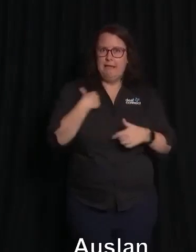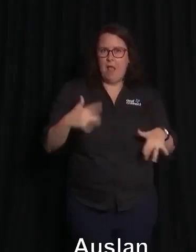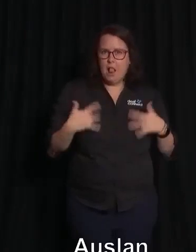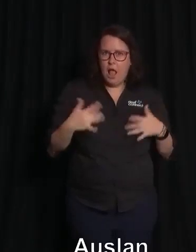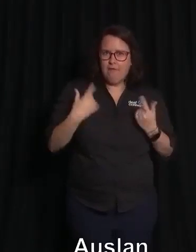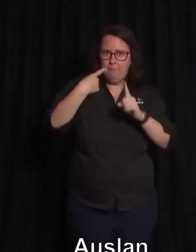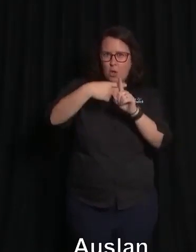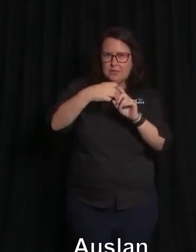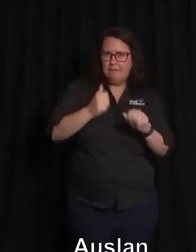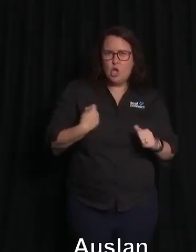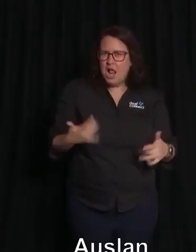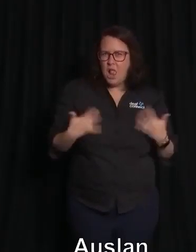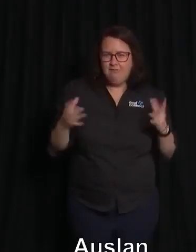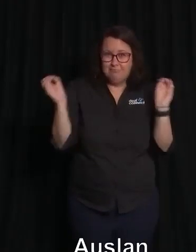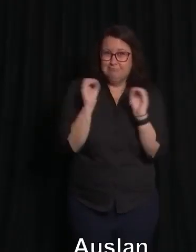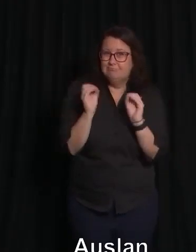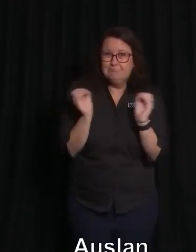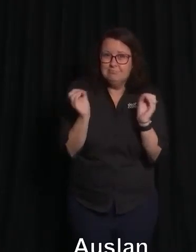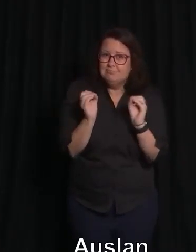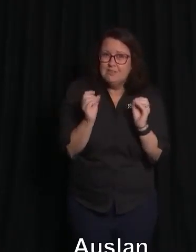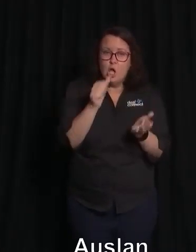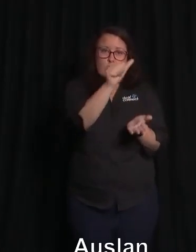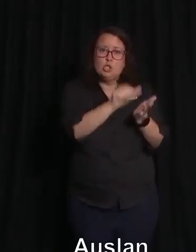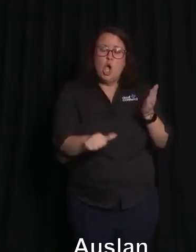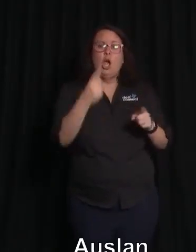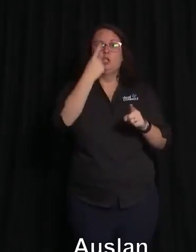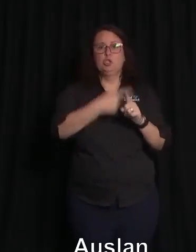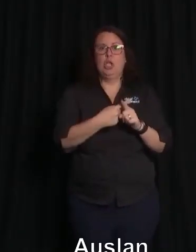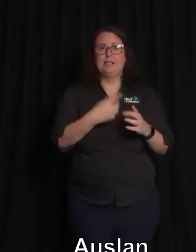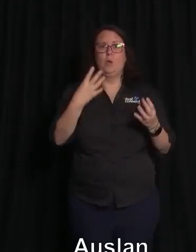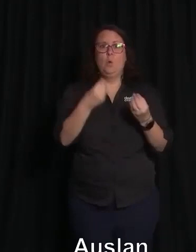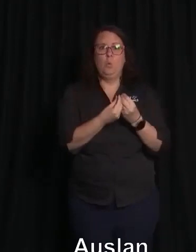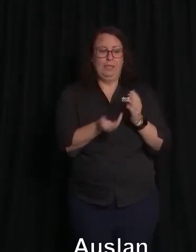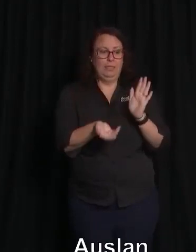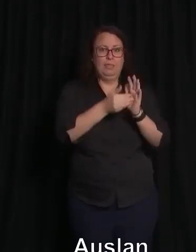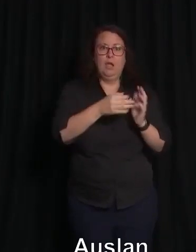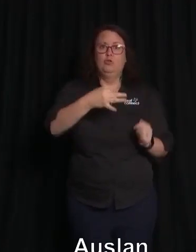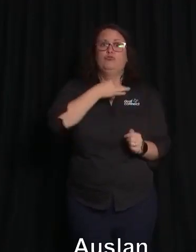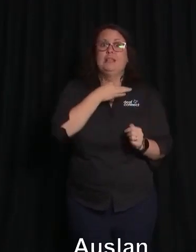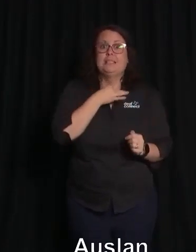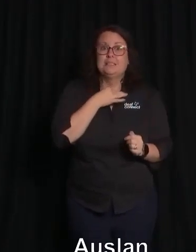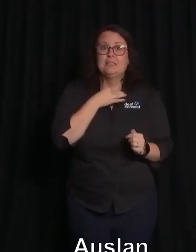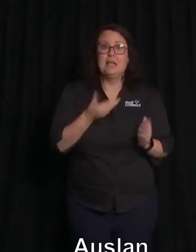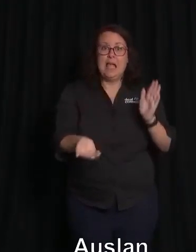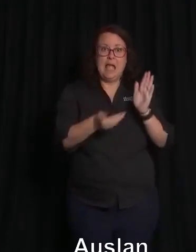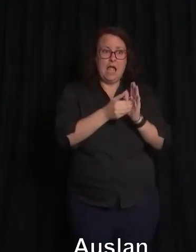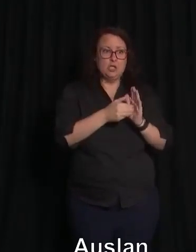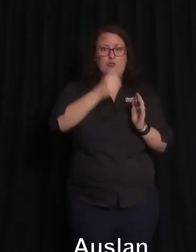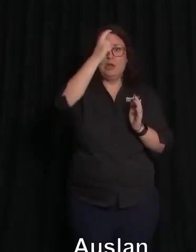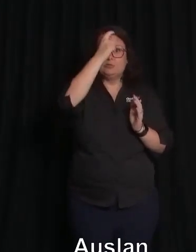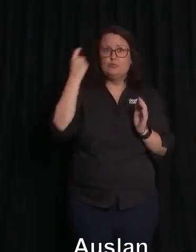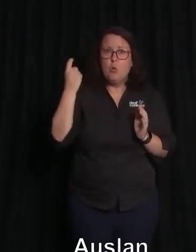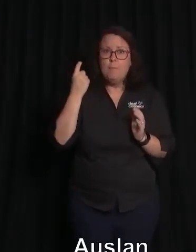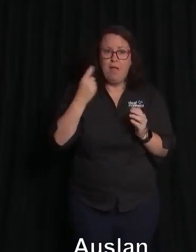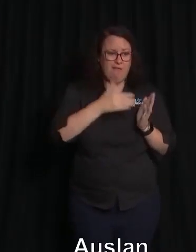good in the lives of intersex people. These surgeries comes with risk, and it comes with complication, and it comes with lifelong traumas